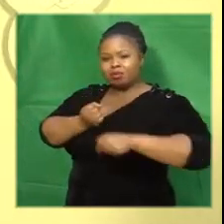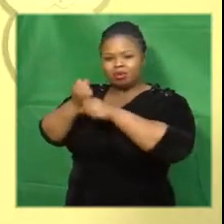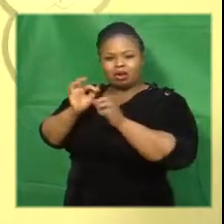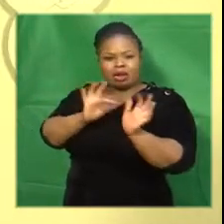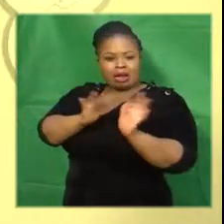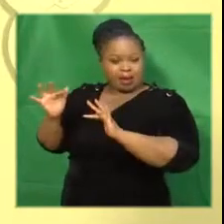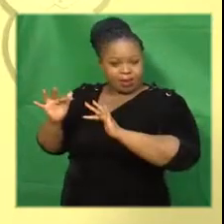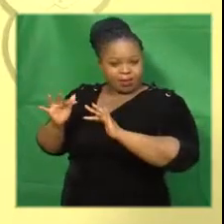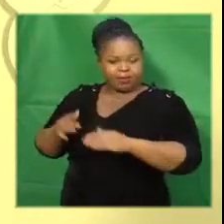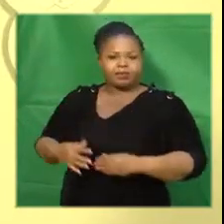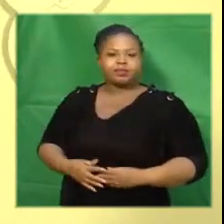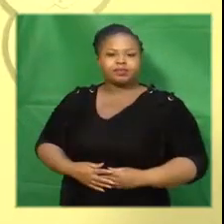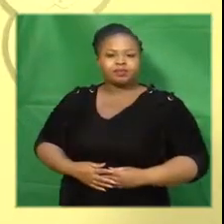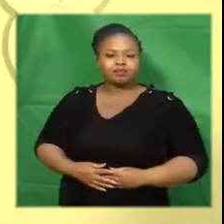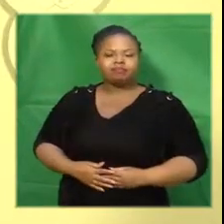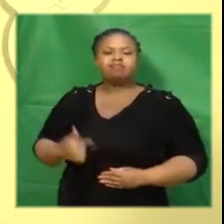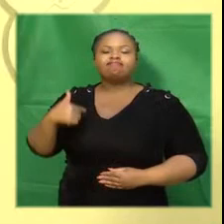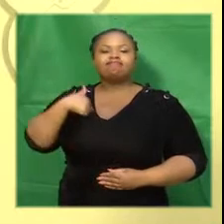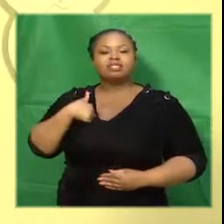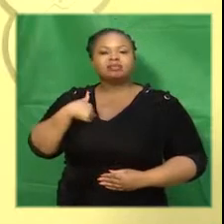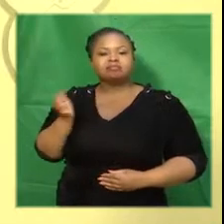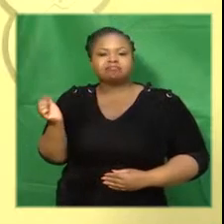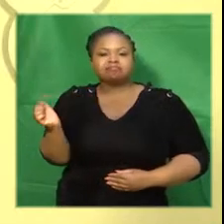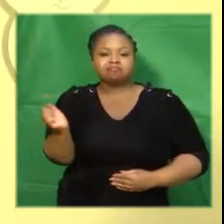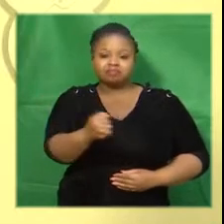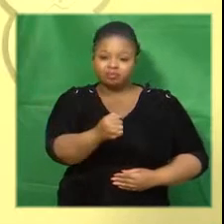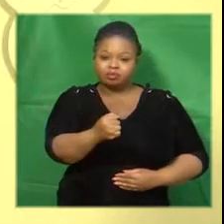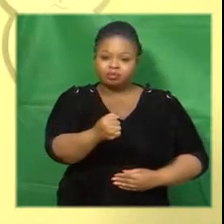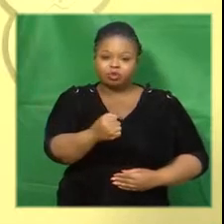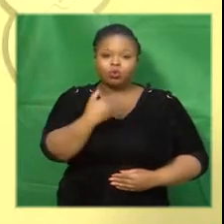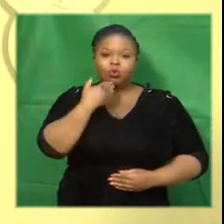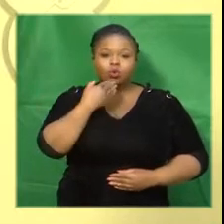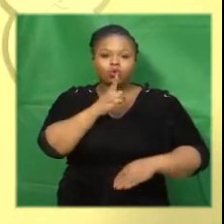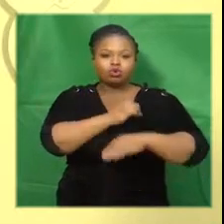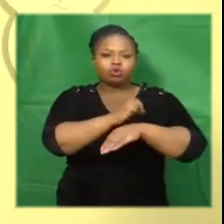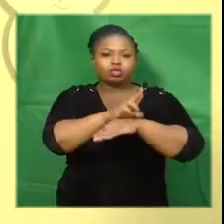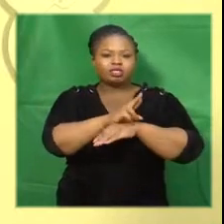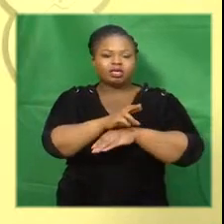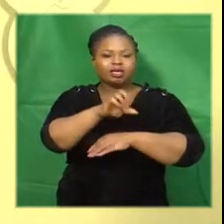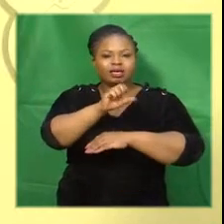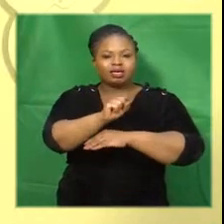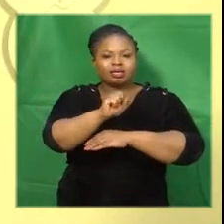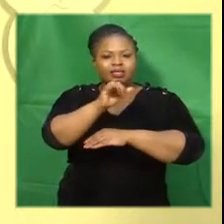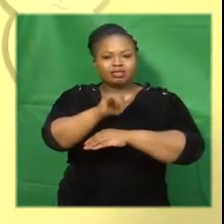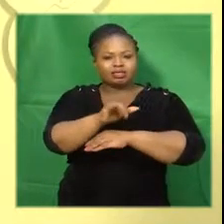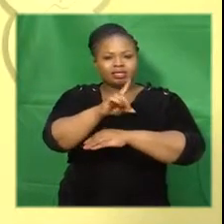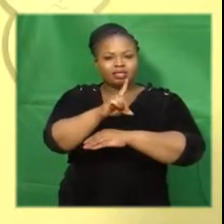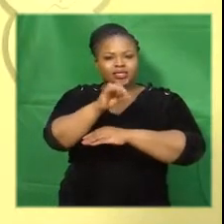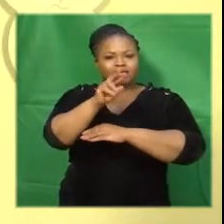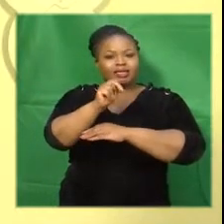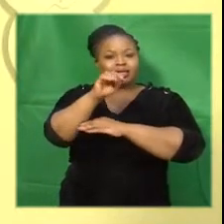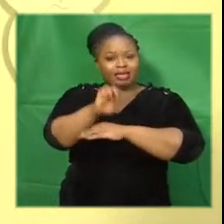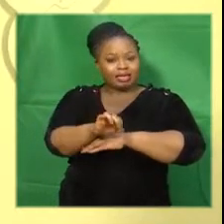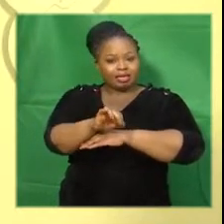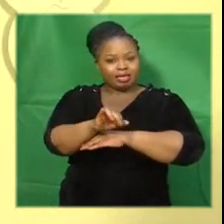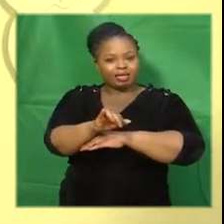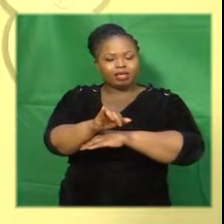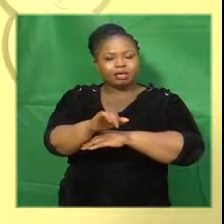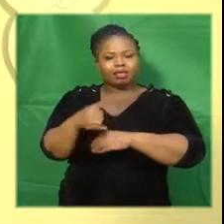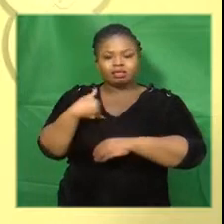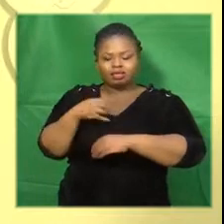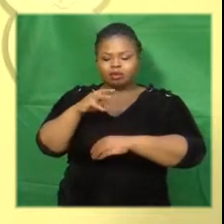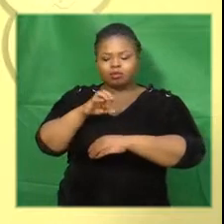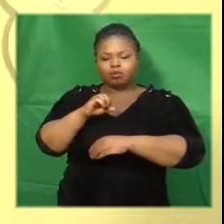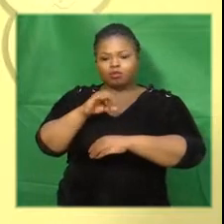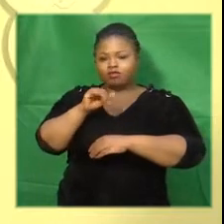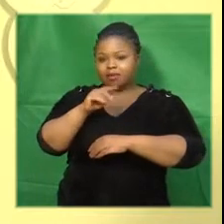security, I'm appointing Dr. Sidney Mufamadi as National